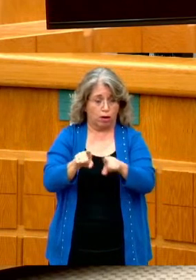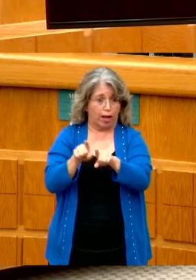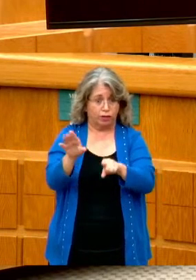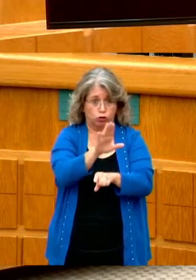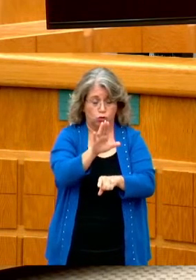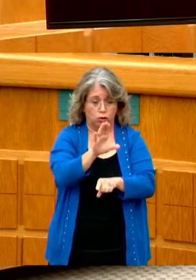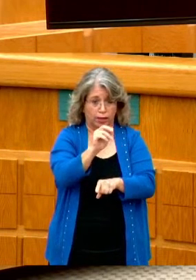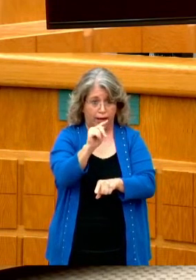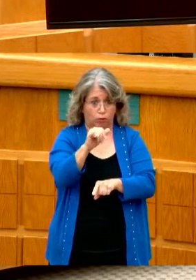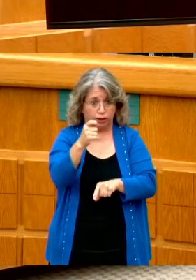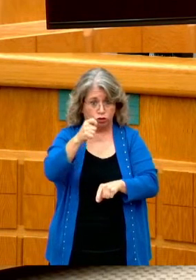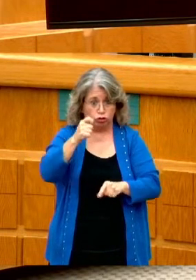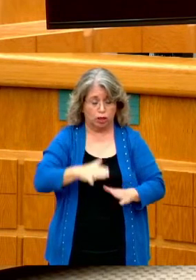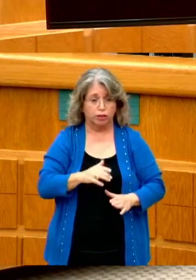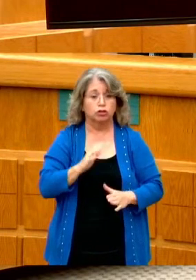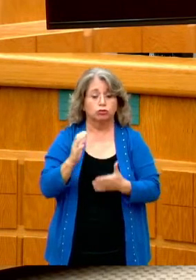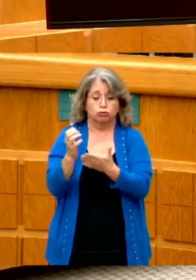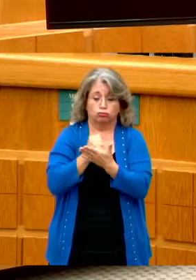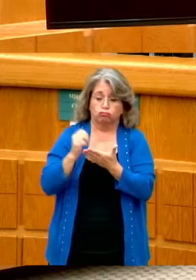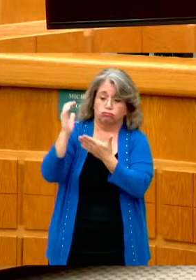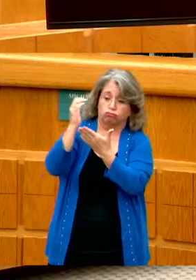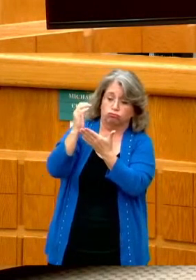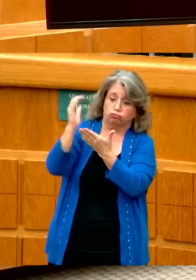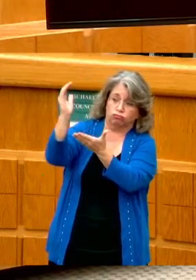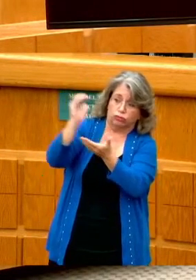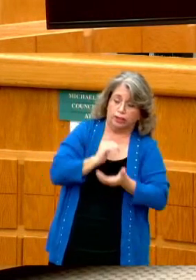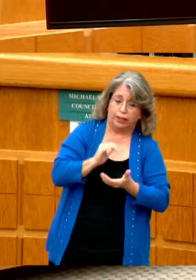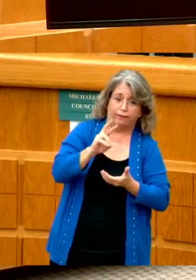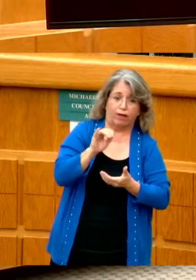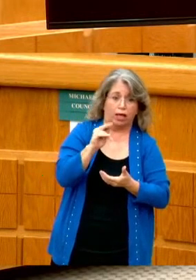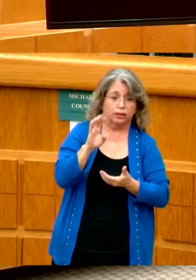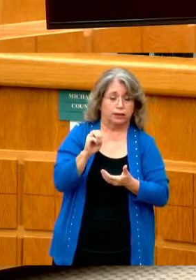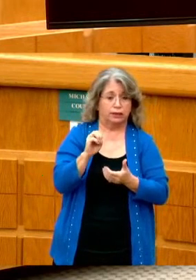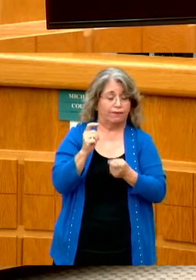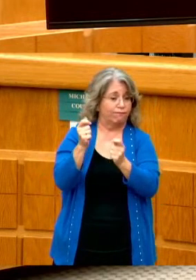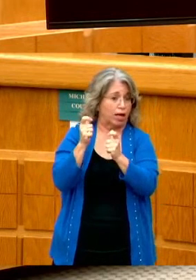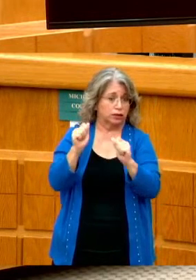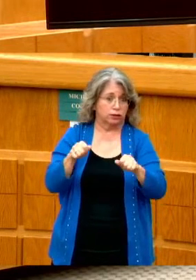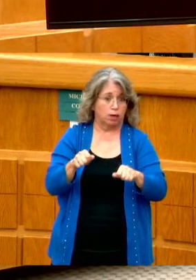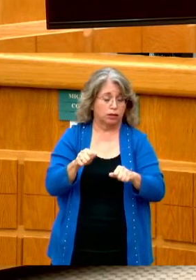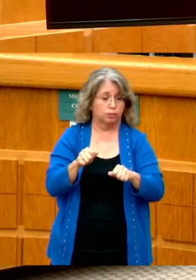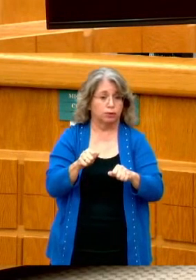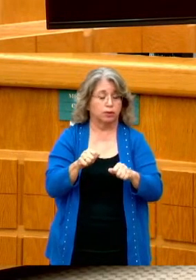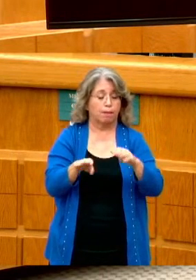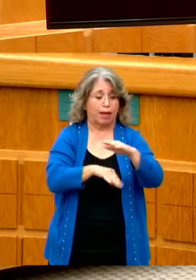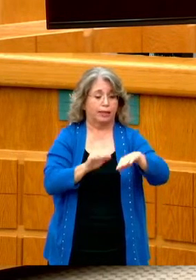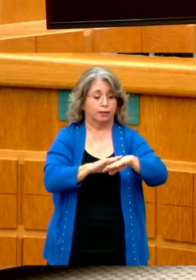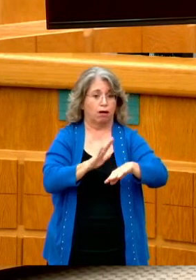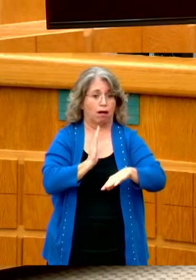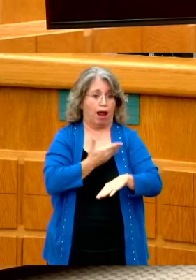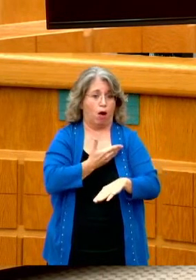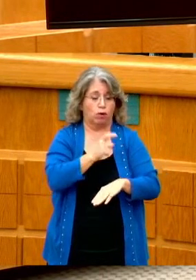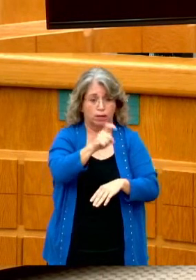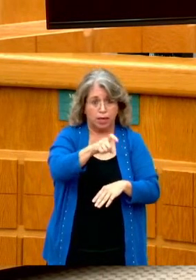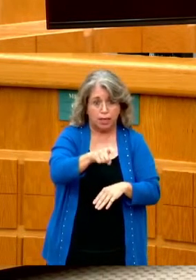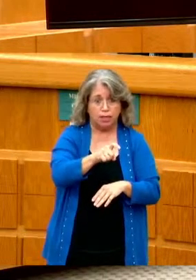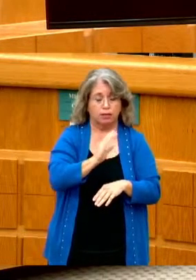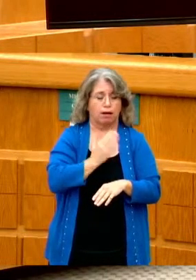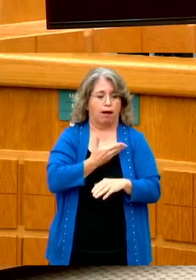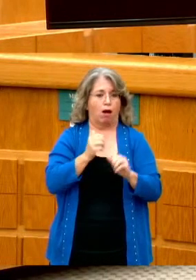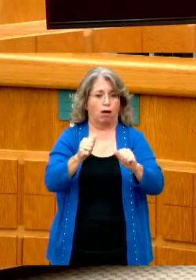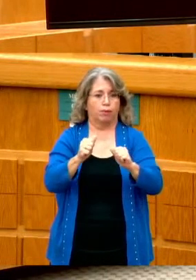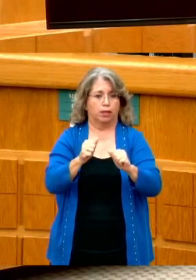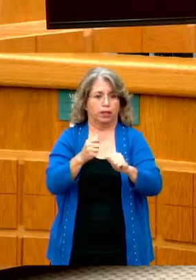can and to get them based on our needs and our ability to administer them efficiently. I will continue to work with all of